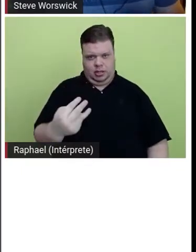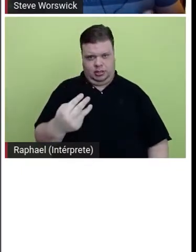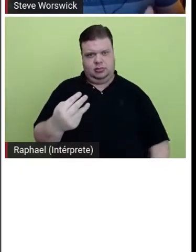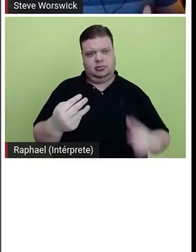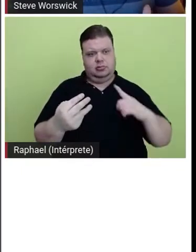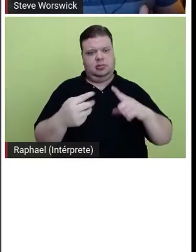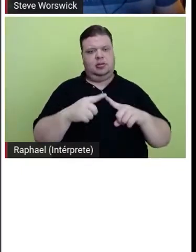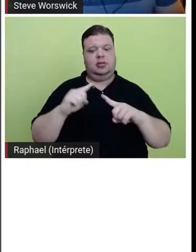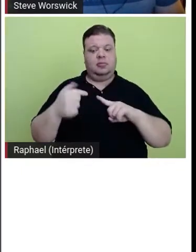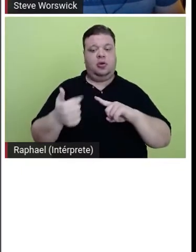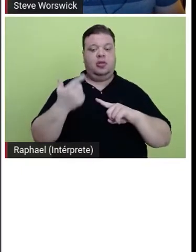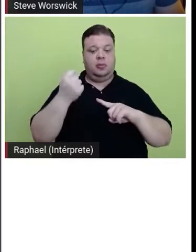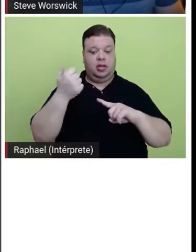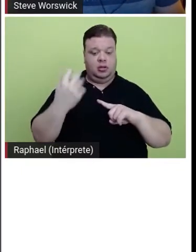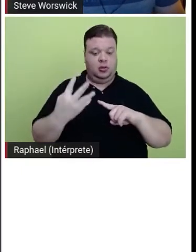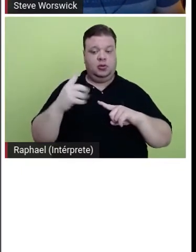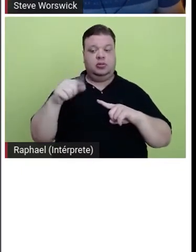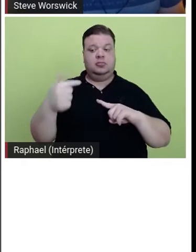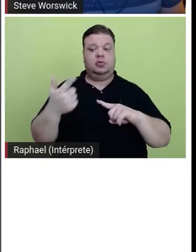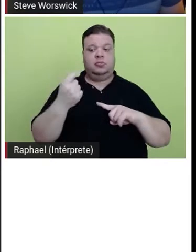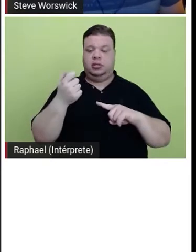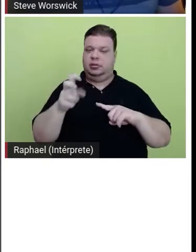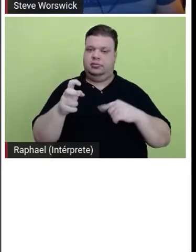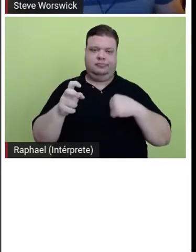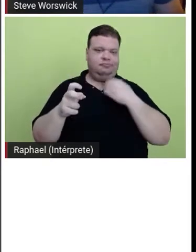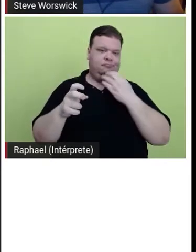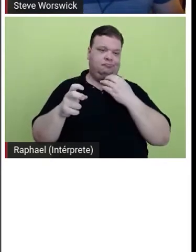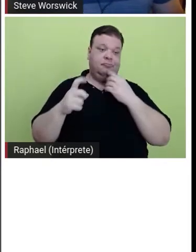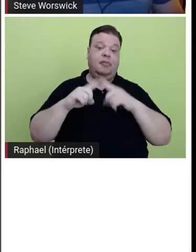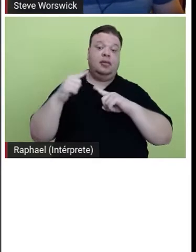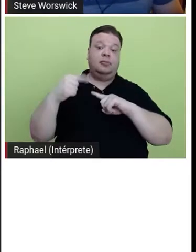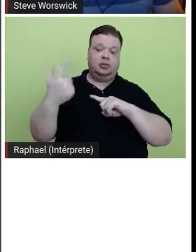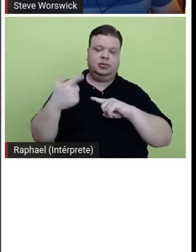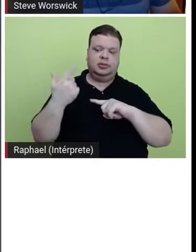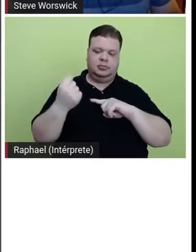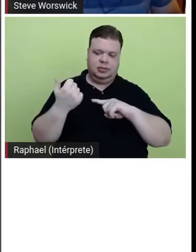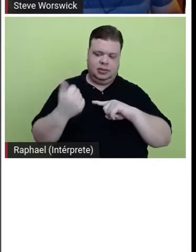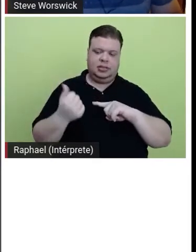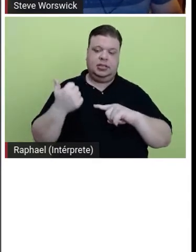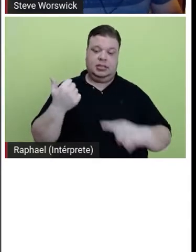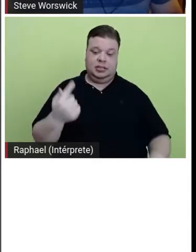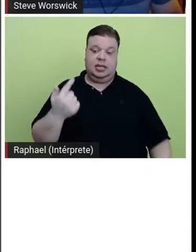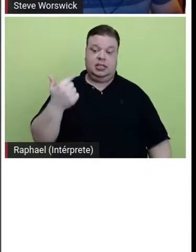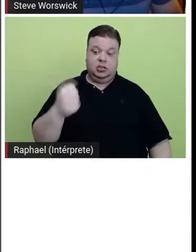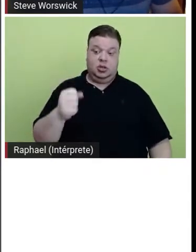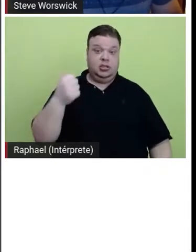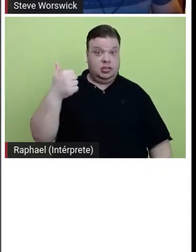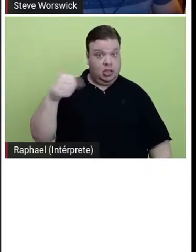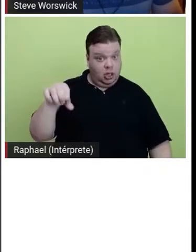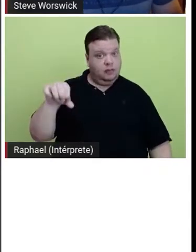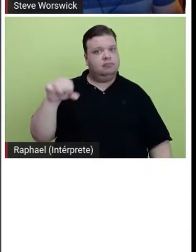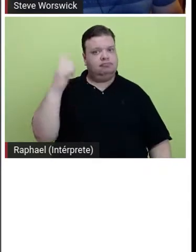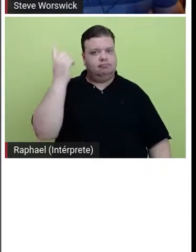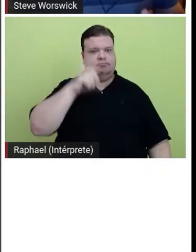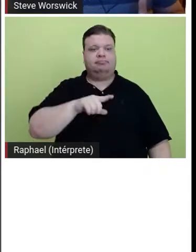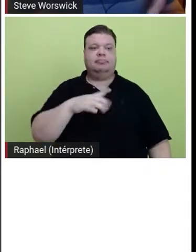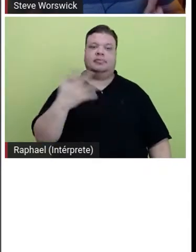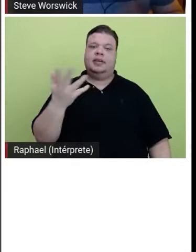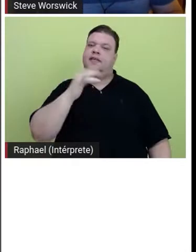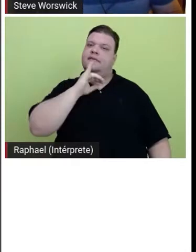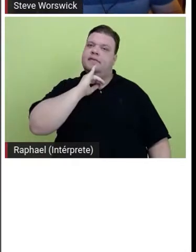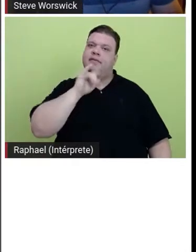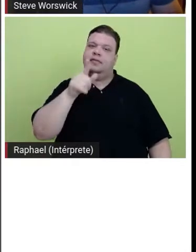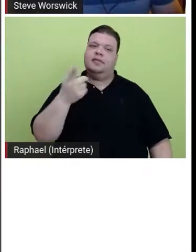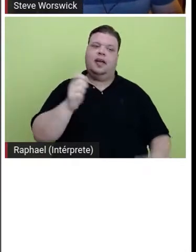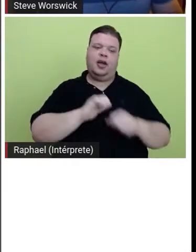So because it's won 5 times, it's actually got an entry in the Guinness Book of Records for the most